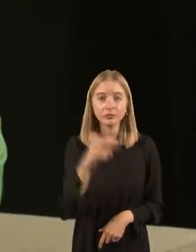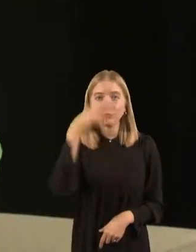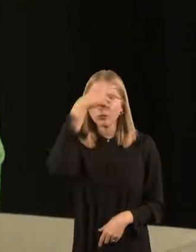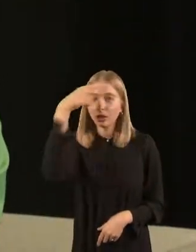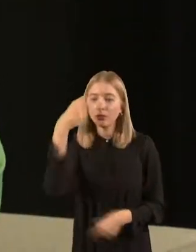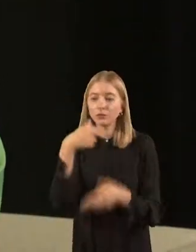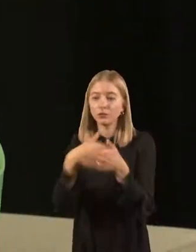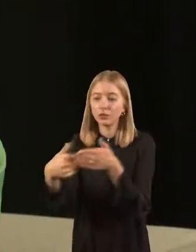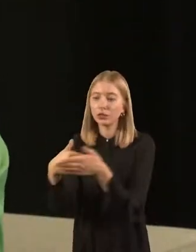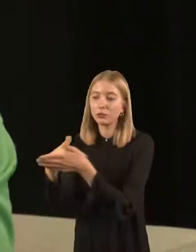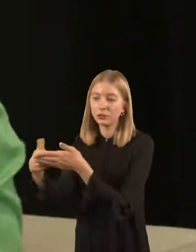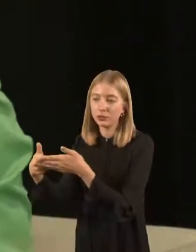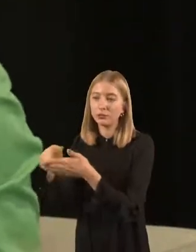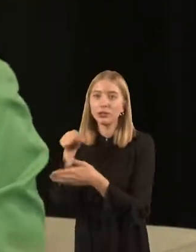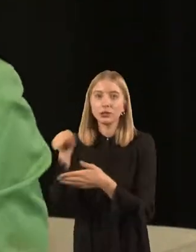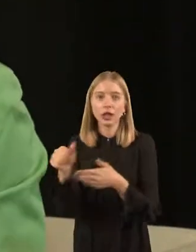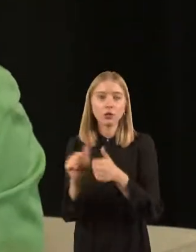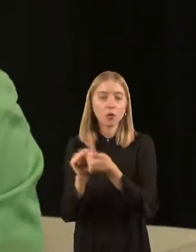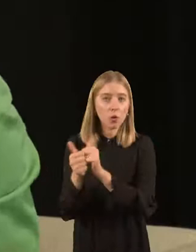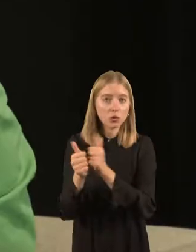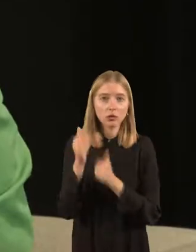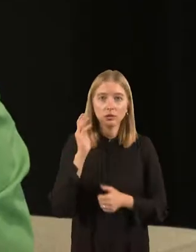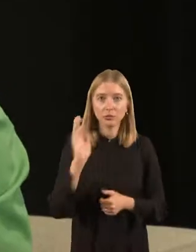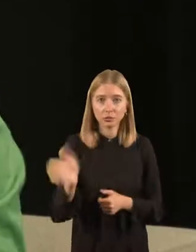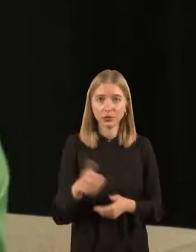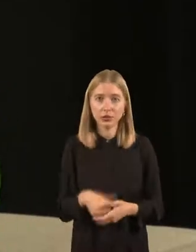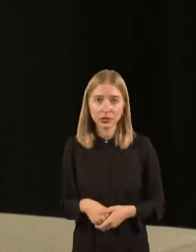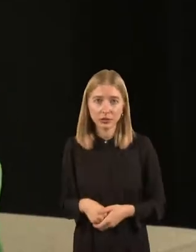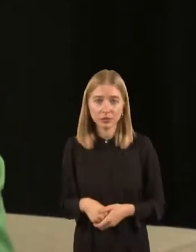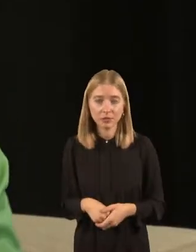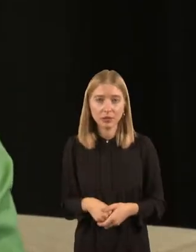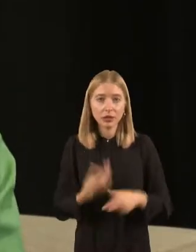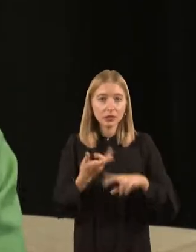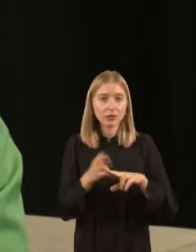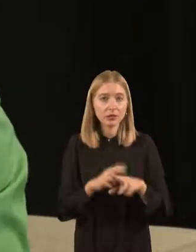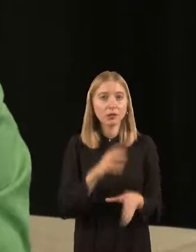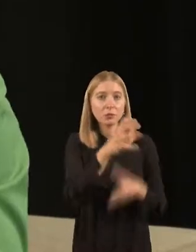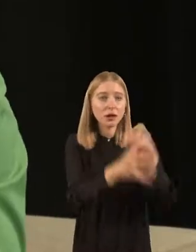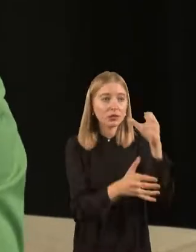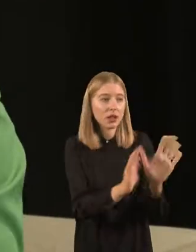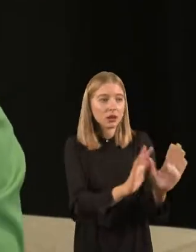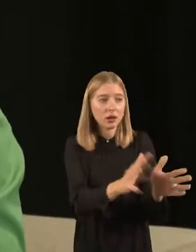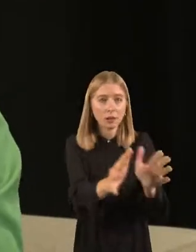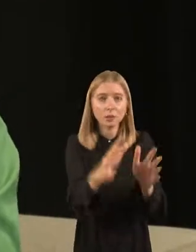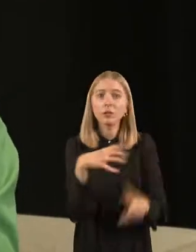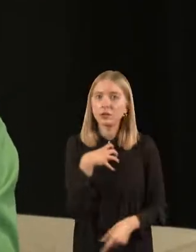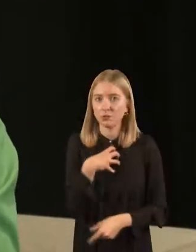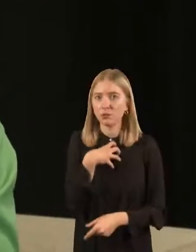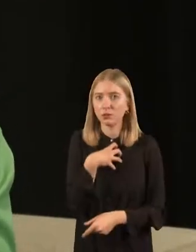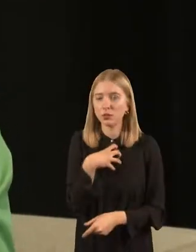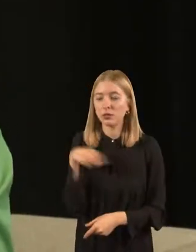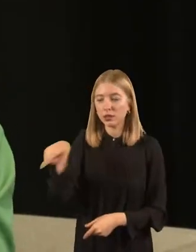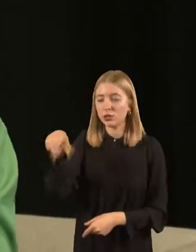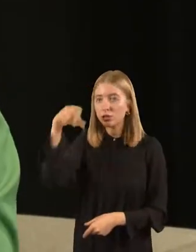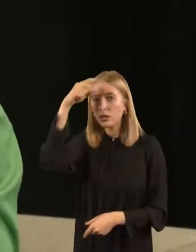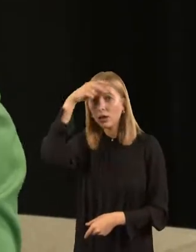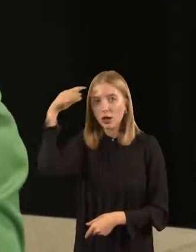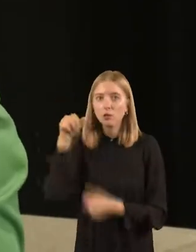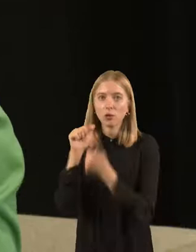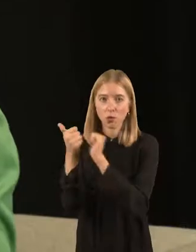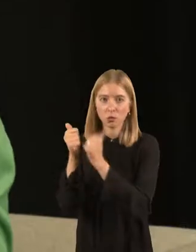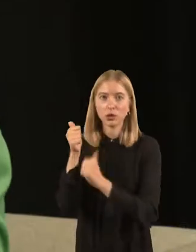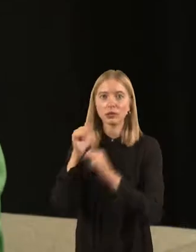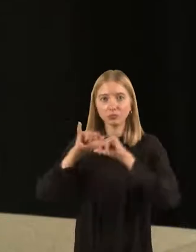global issues, but these global issues are important for the competitiveness of Lithuanian